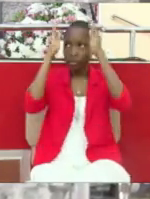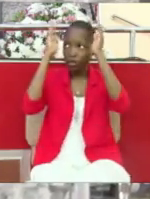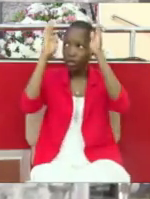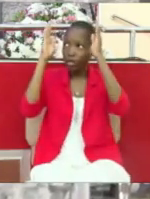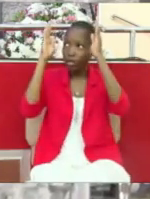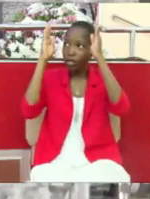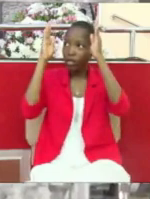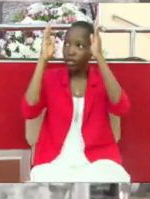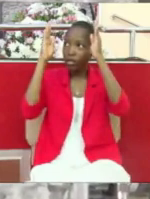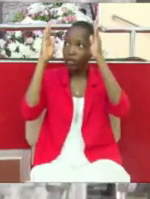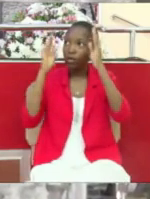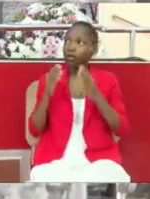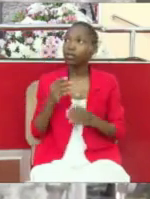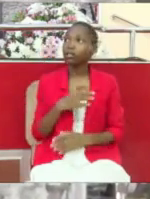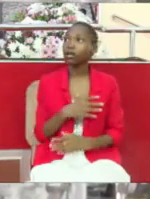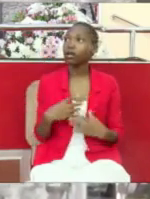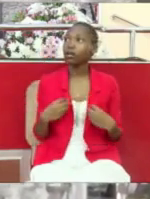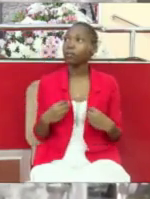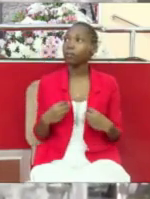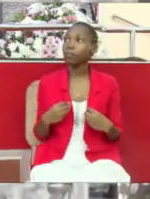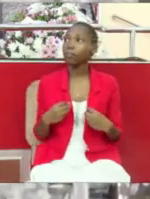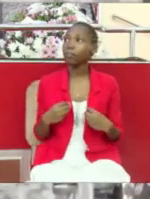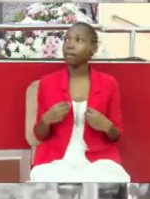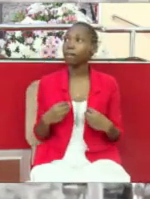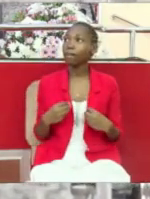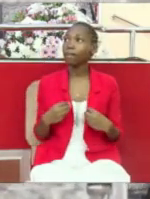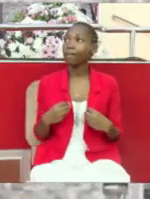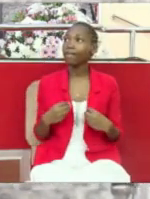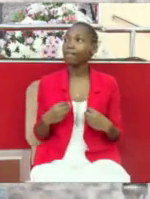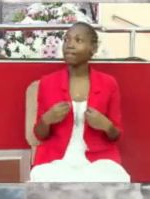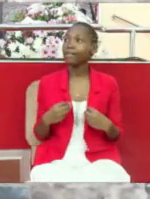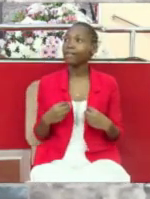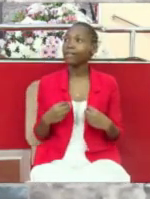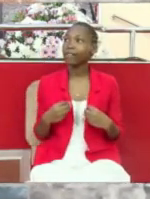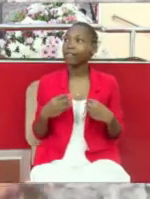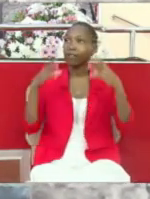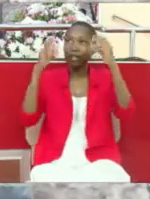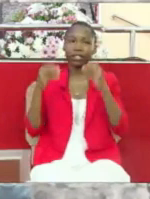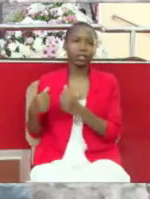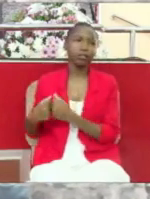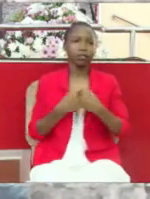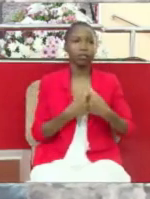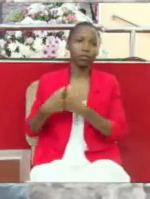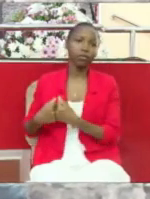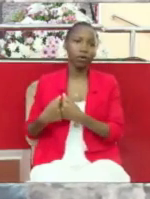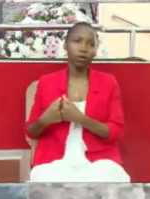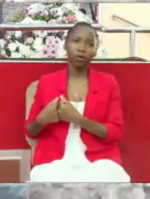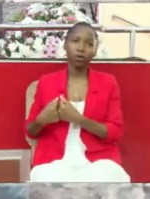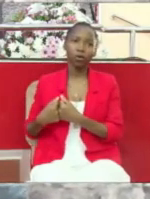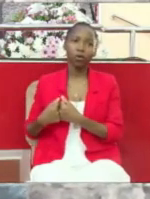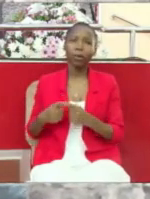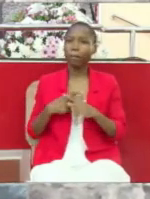real workhorse for Israel. Punda alikuwa ni mfanyakazi bora. Farasi ilikuwa ni ya vita. Lakini kazi ni